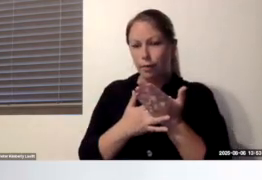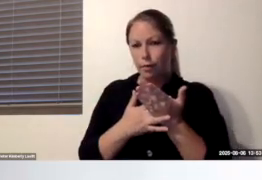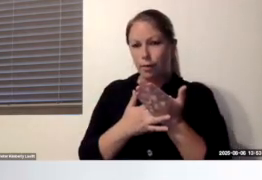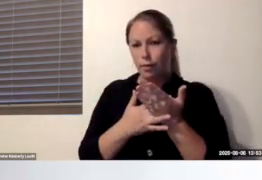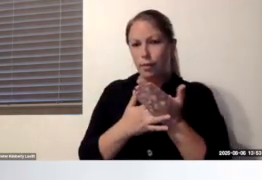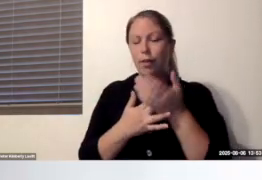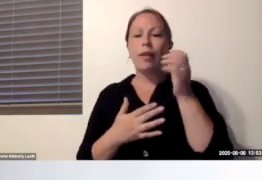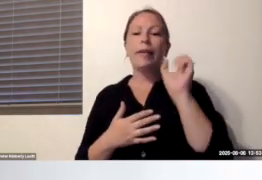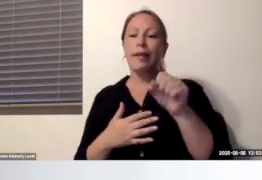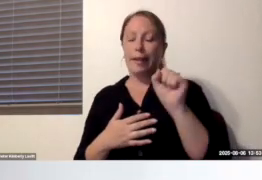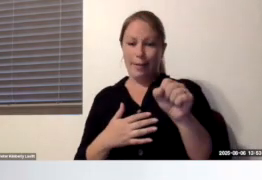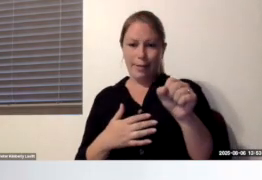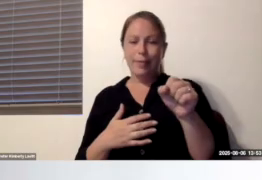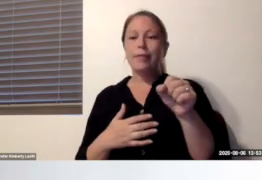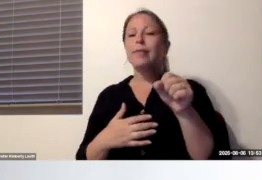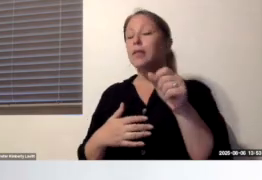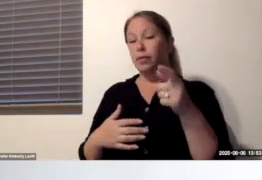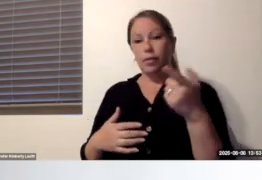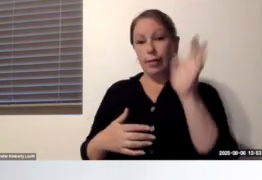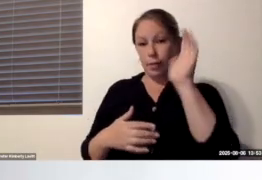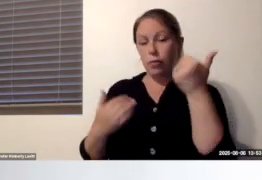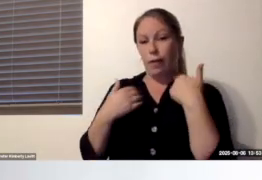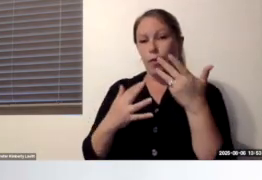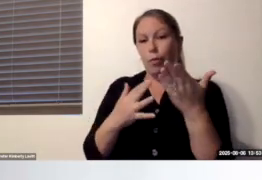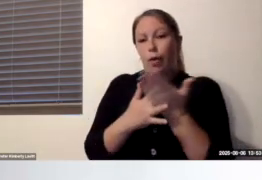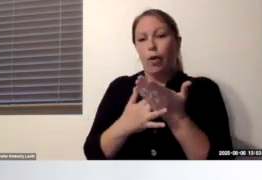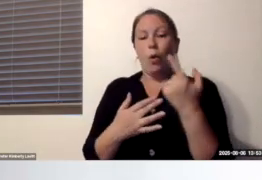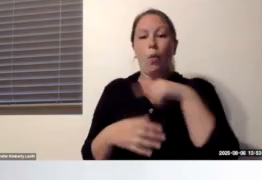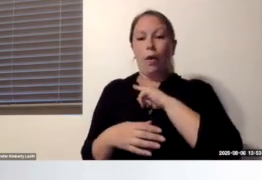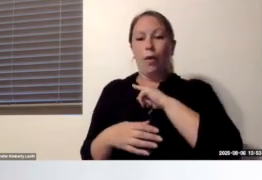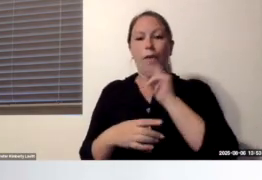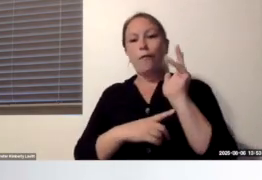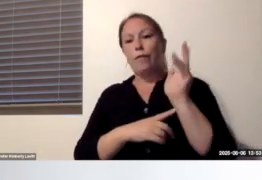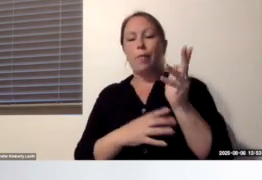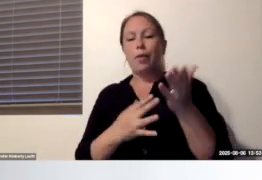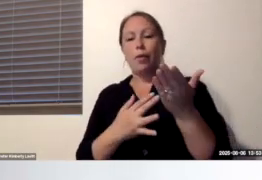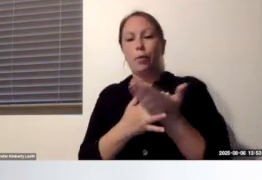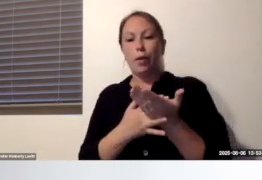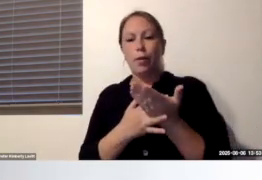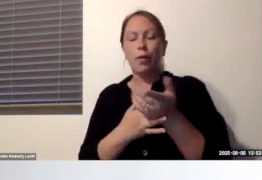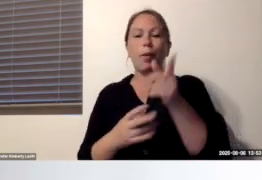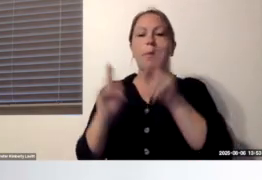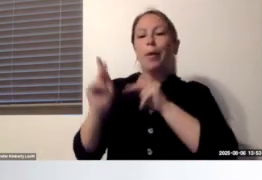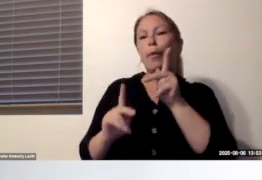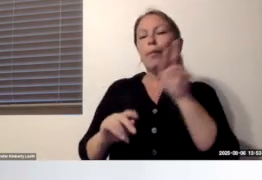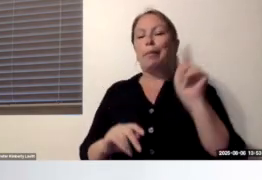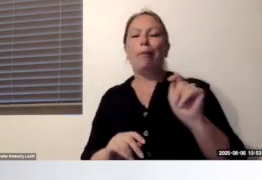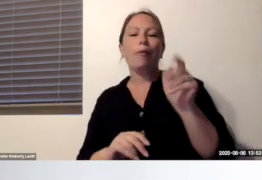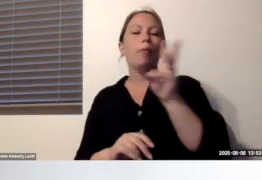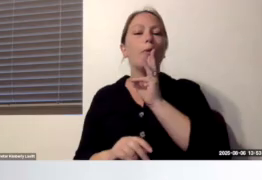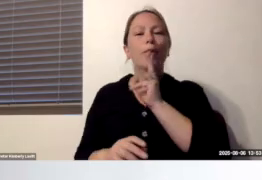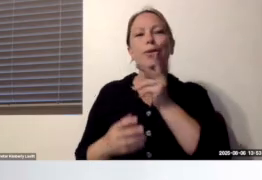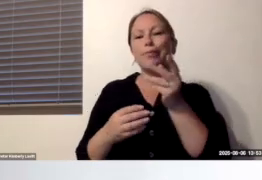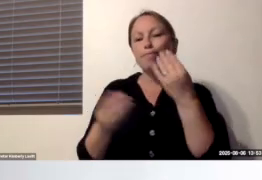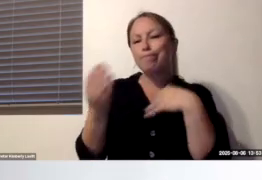Yes, it just so happens that we have a break. So we're going to take a quick 5-minute break so folks can get water, snack, bathroom, whatever you need.